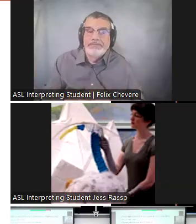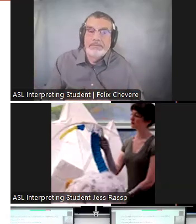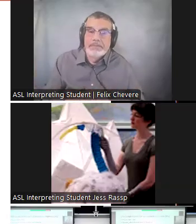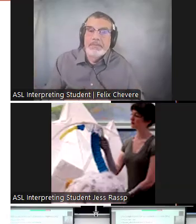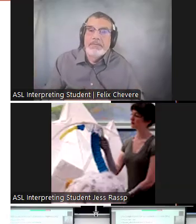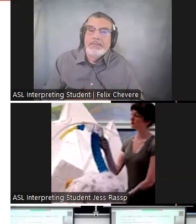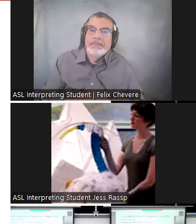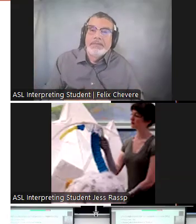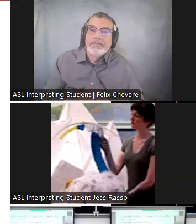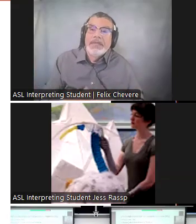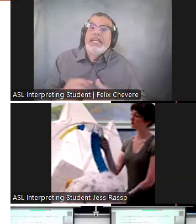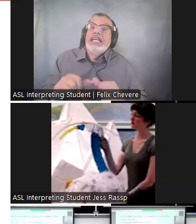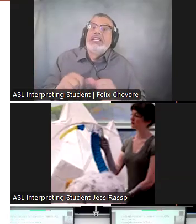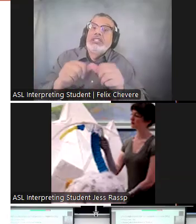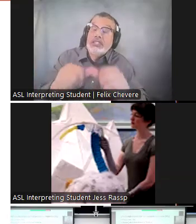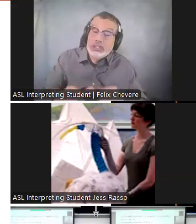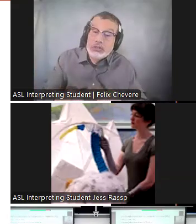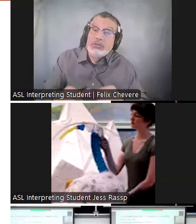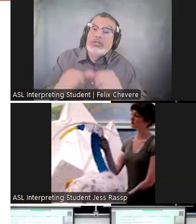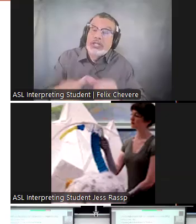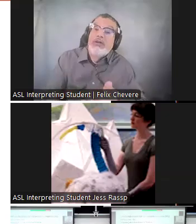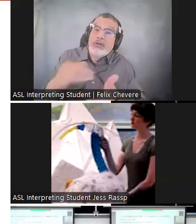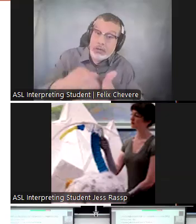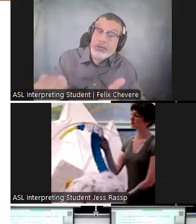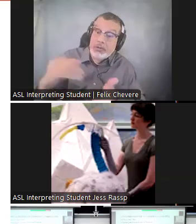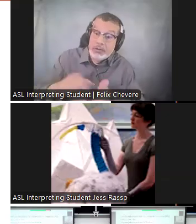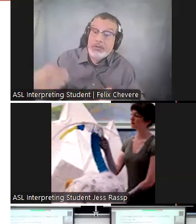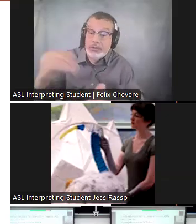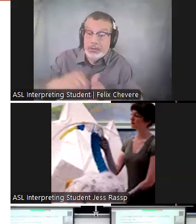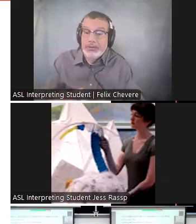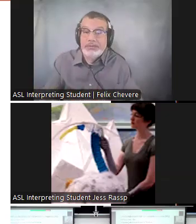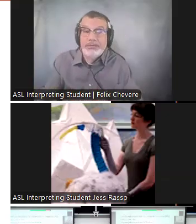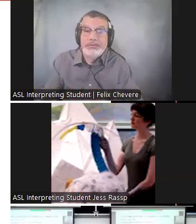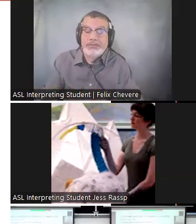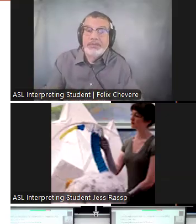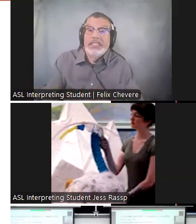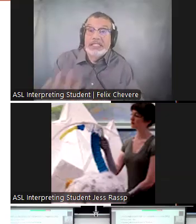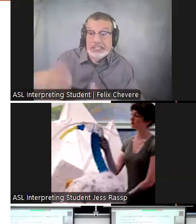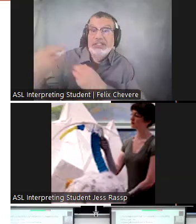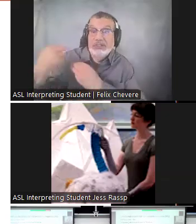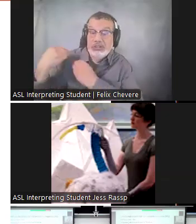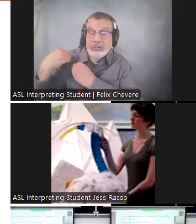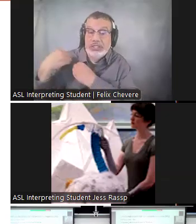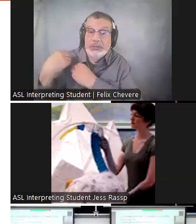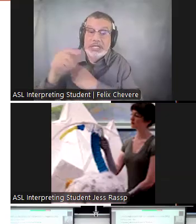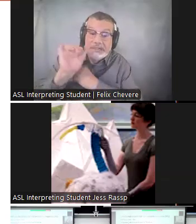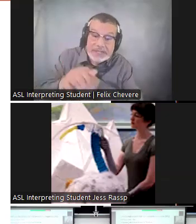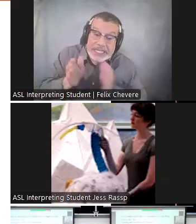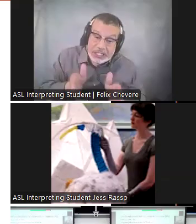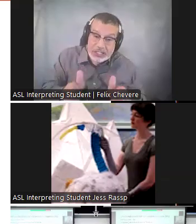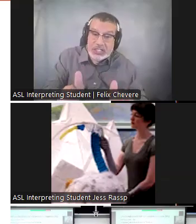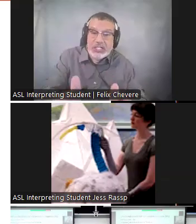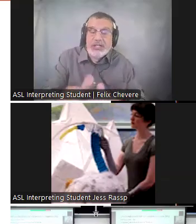repolarization, hyperpolarization, and we'll talk about that, but that's the responsibility of this channel. All